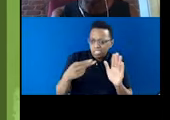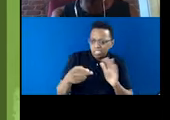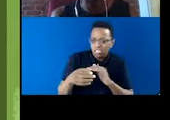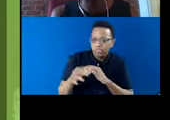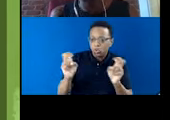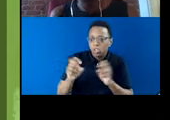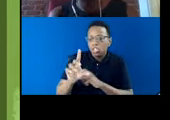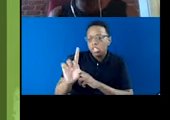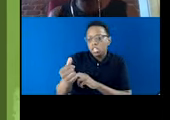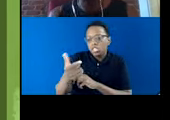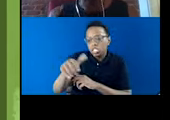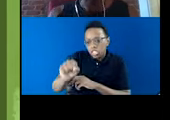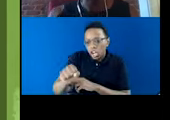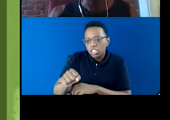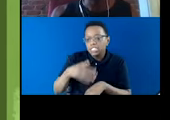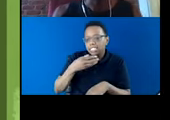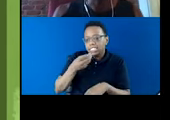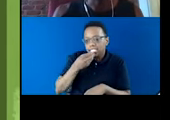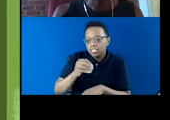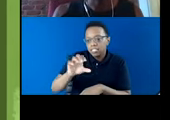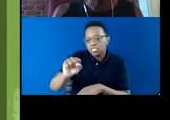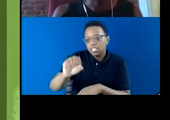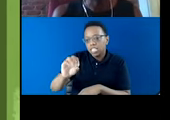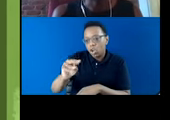trigger warning, I'm about to show that image to you all.